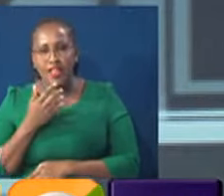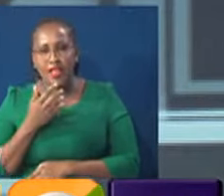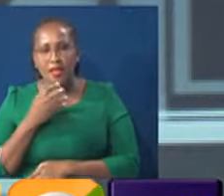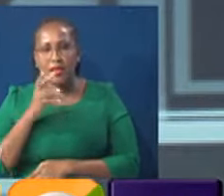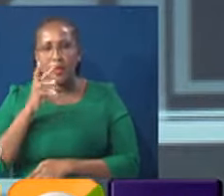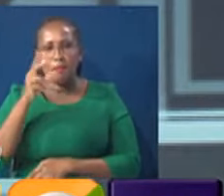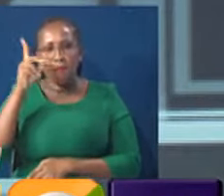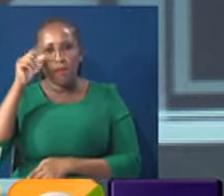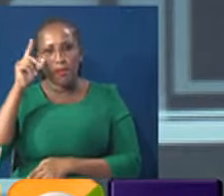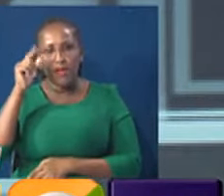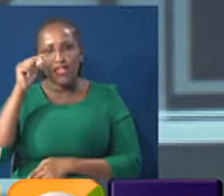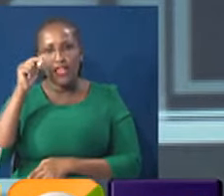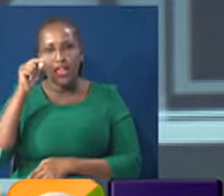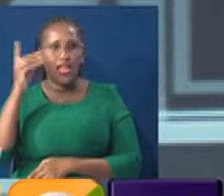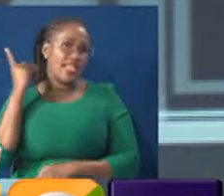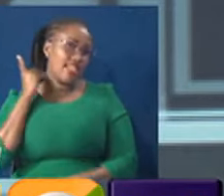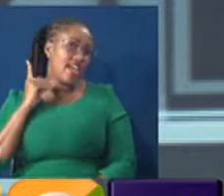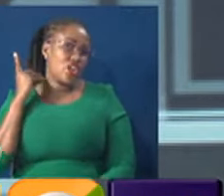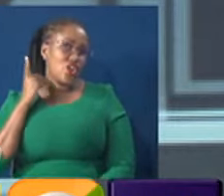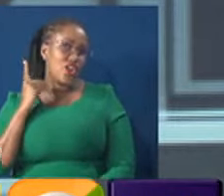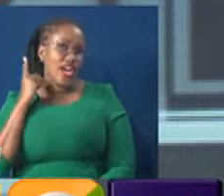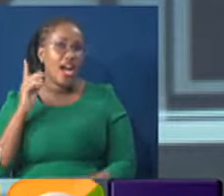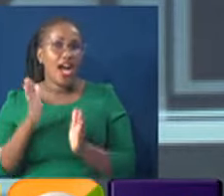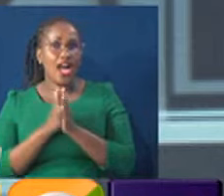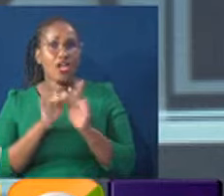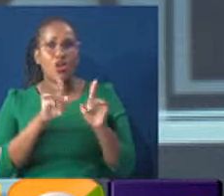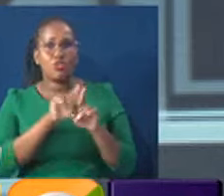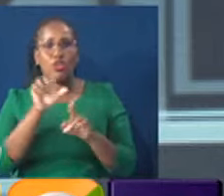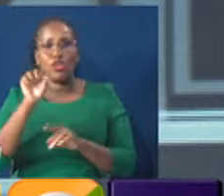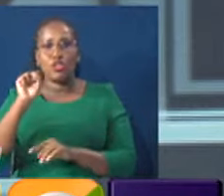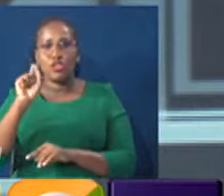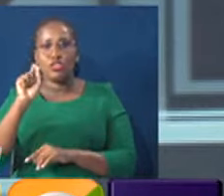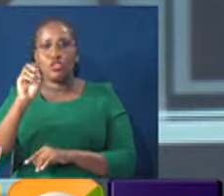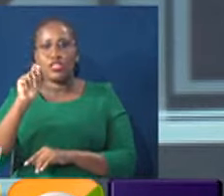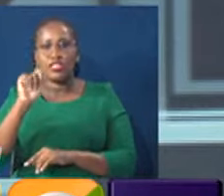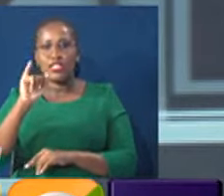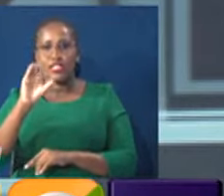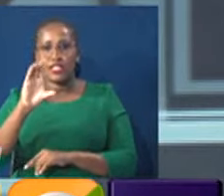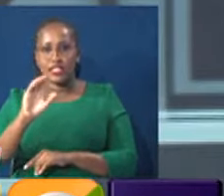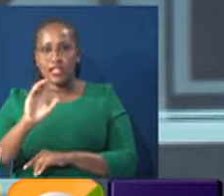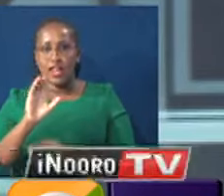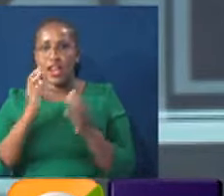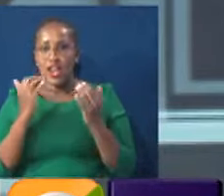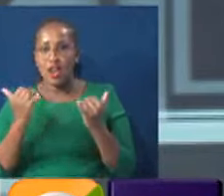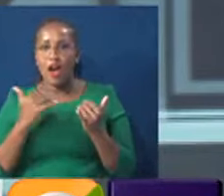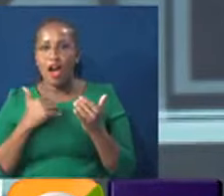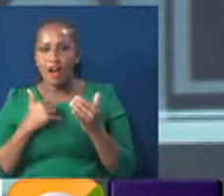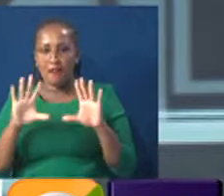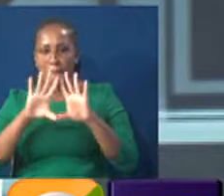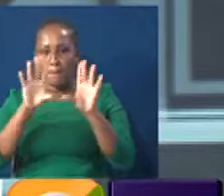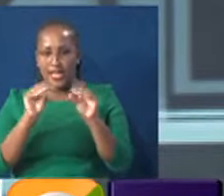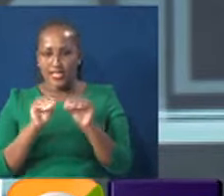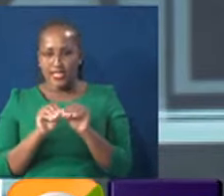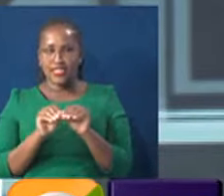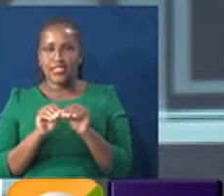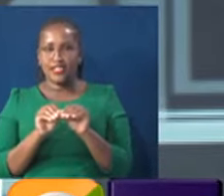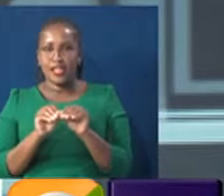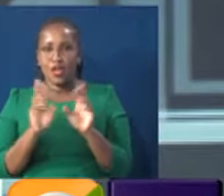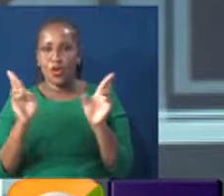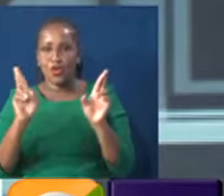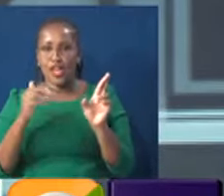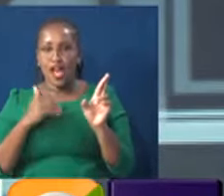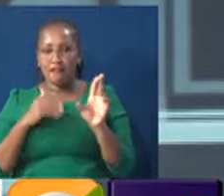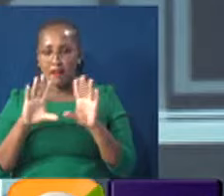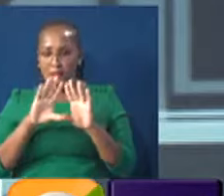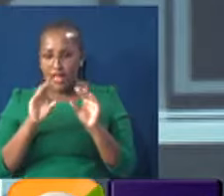Meritini in Mombasa, Dandora, and even Sotik. Okay. Currently, we have about a budget. We've already